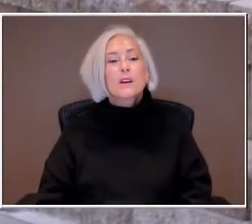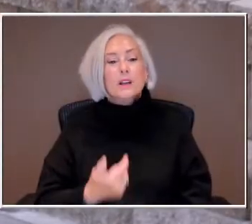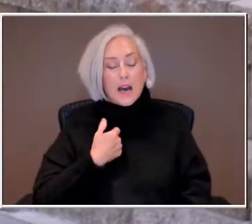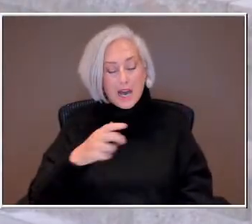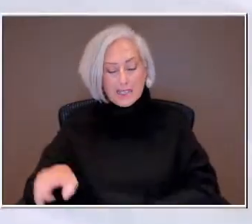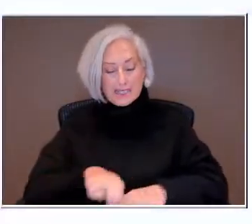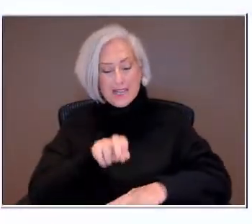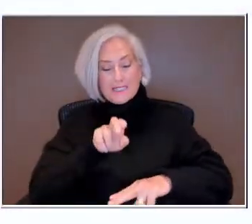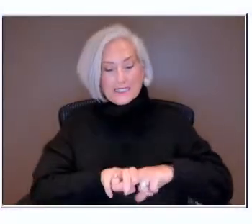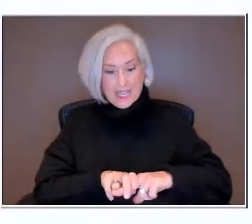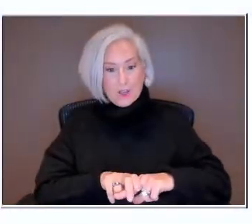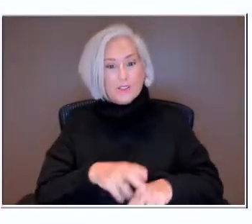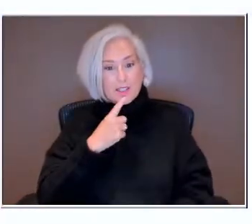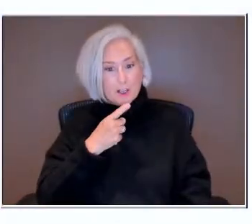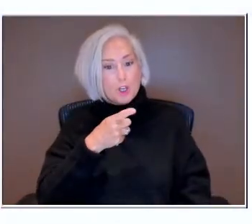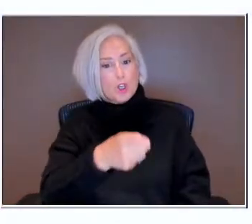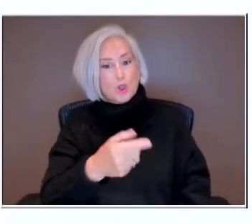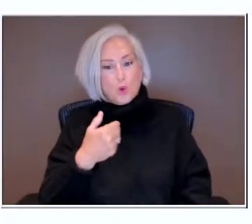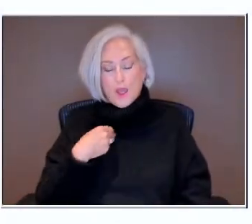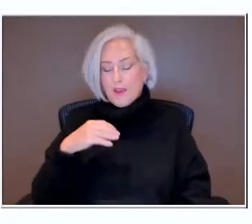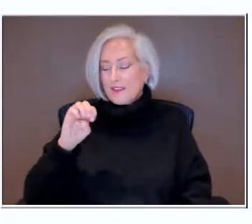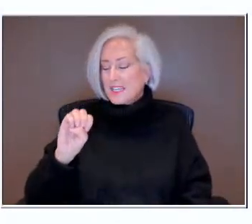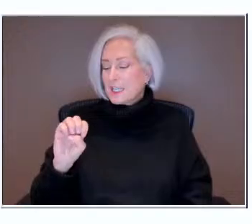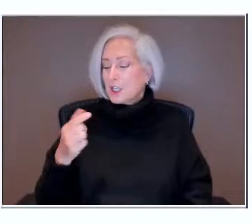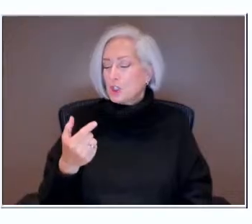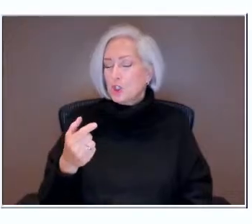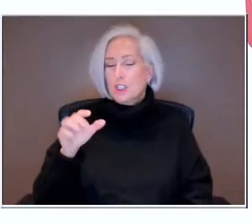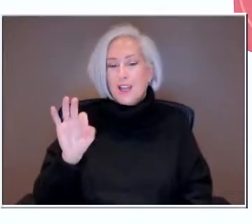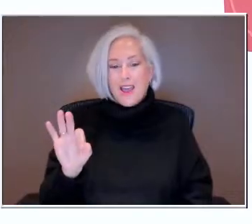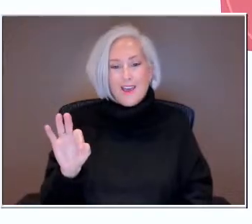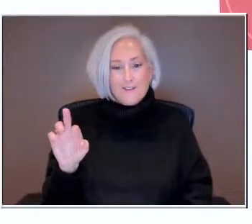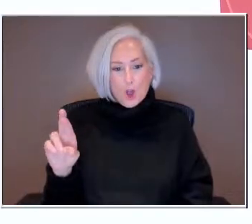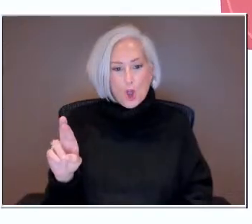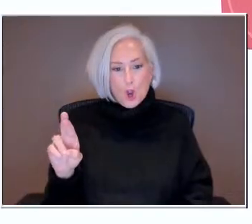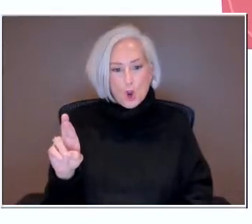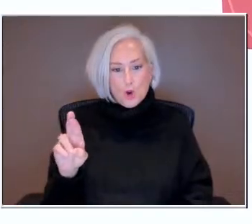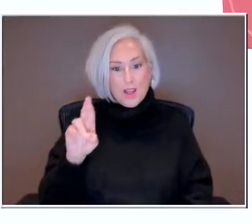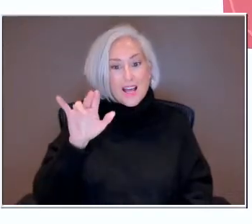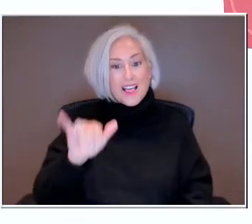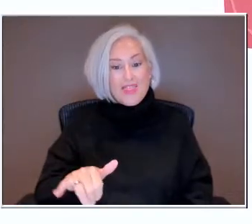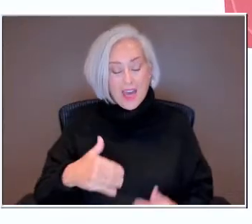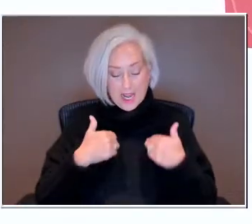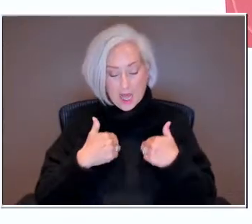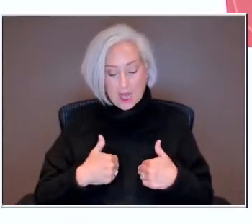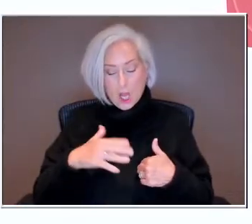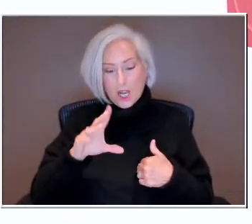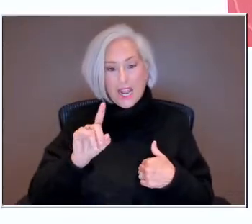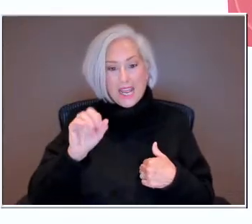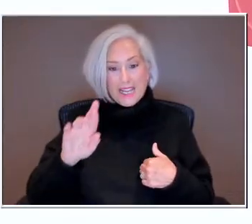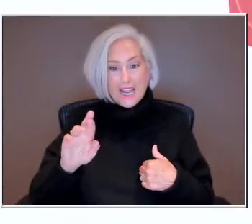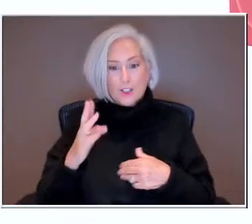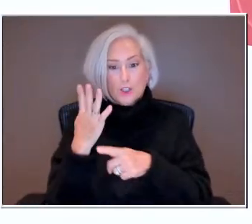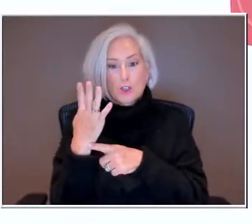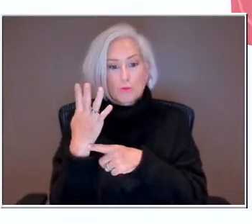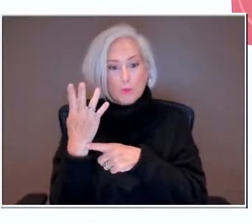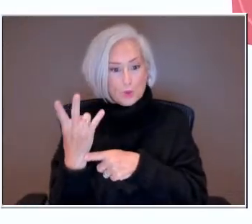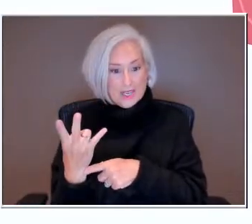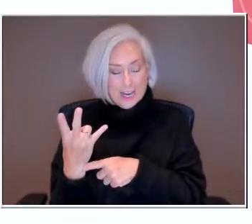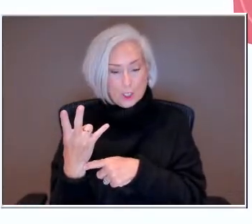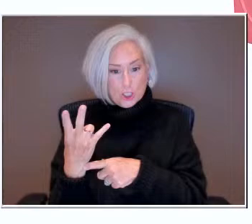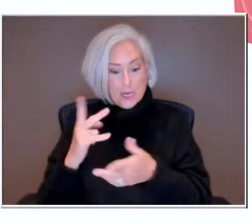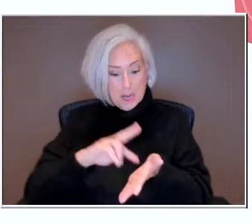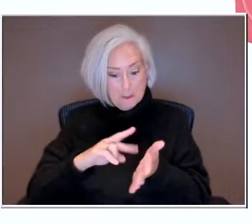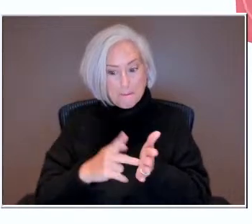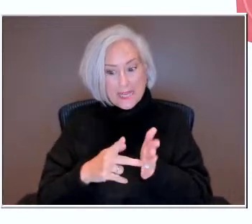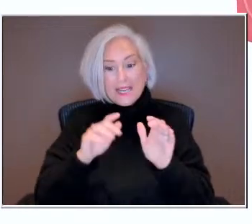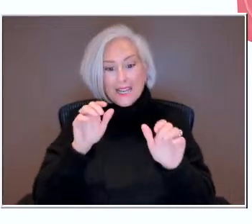for EGFR. EGFR is a lung cancer mutation. It qualified Jenny for a specific targeted therapy for